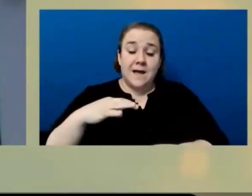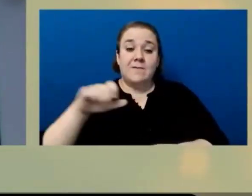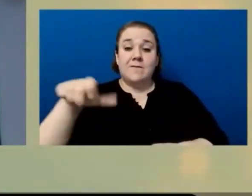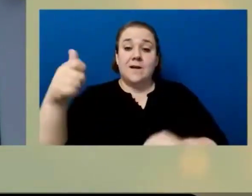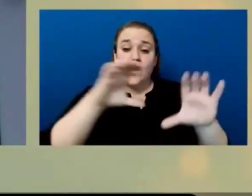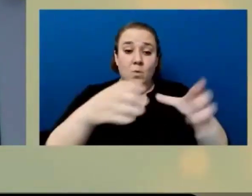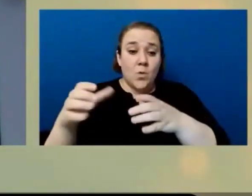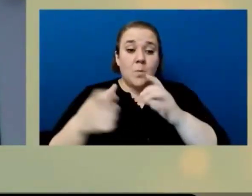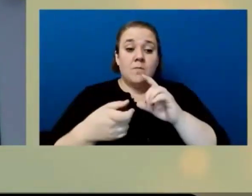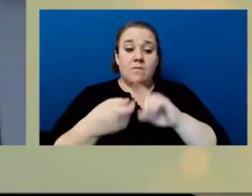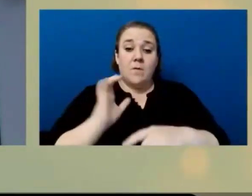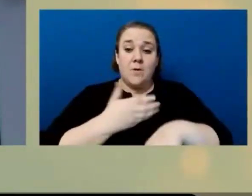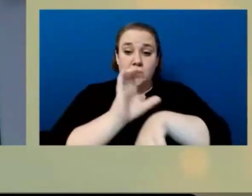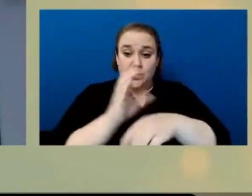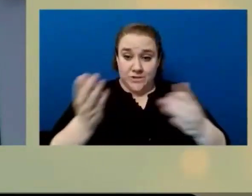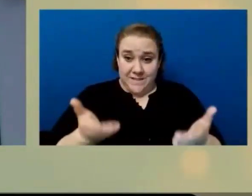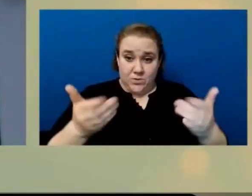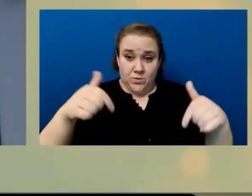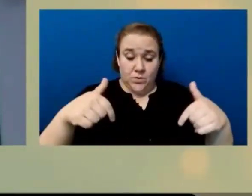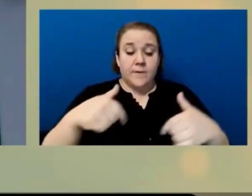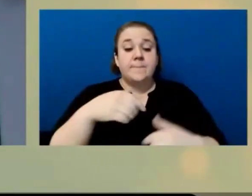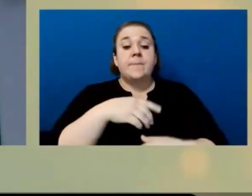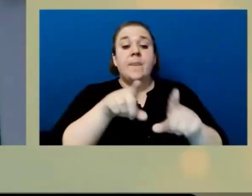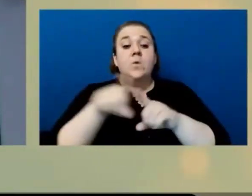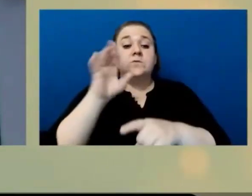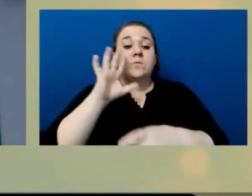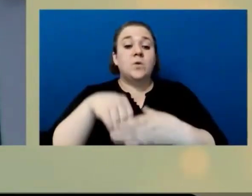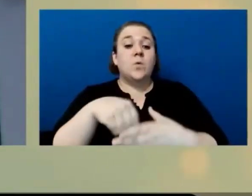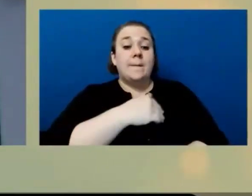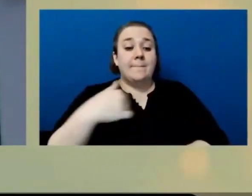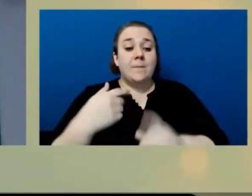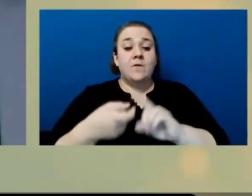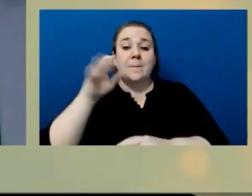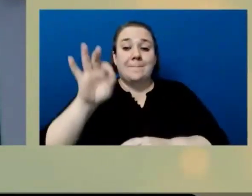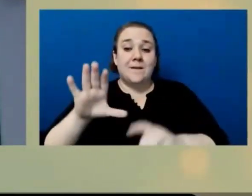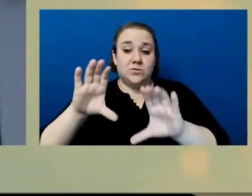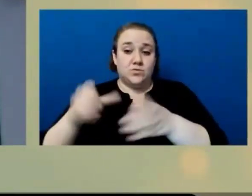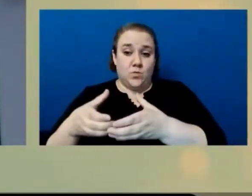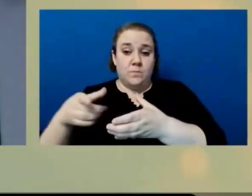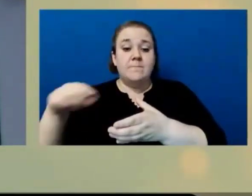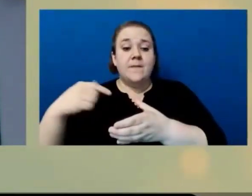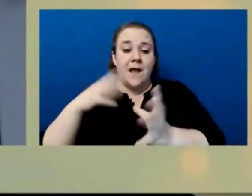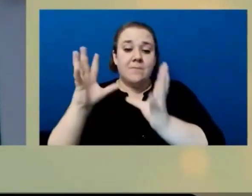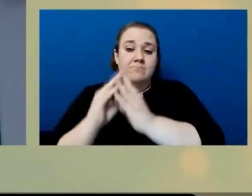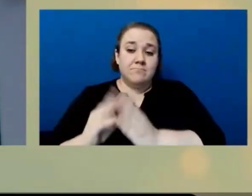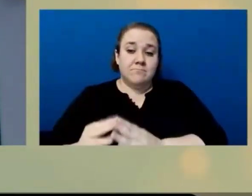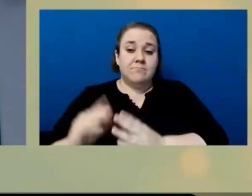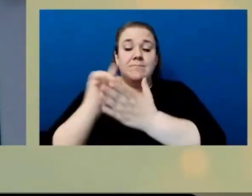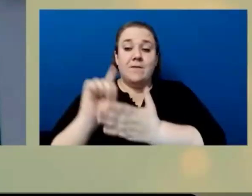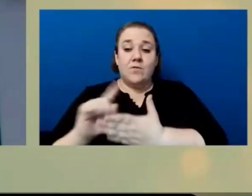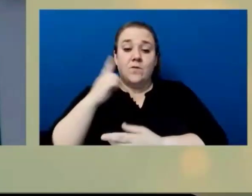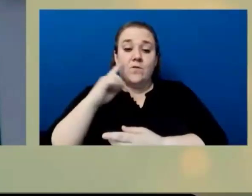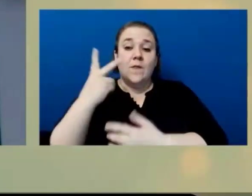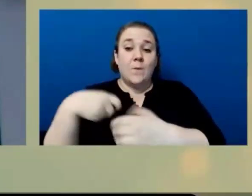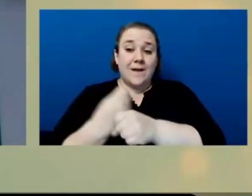include members of the staff and congregation of our church here in Columbia, and it will also include members of a minister colleague group that I